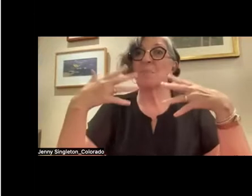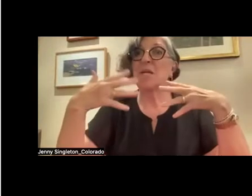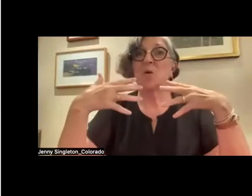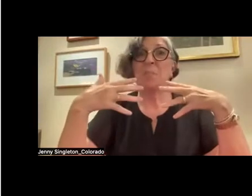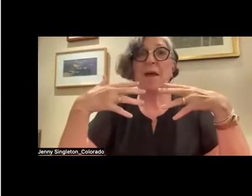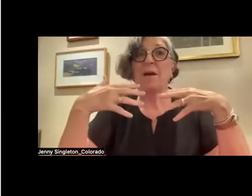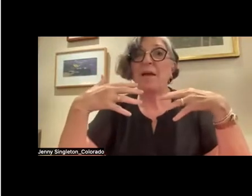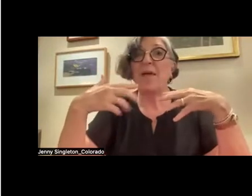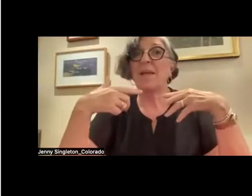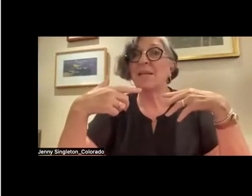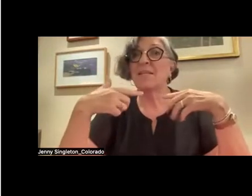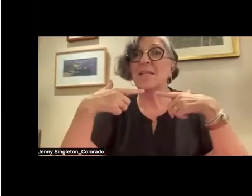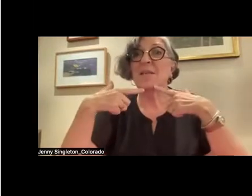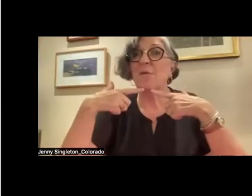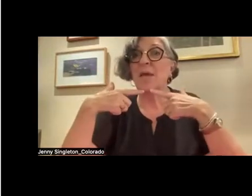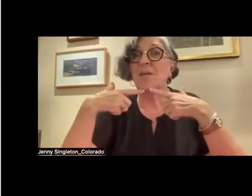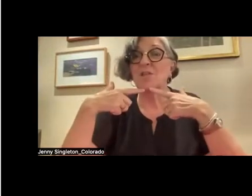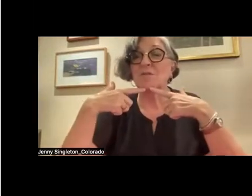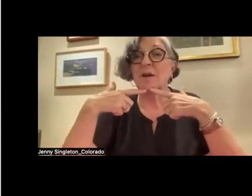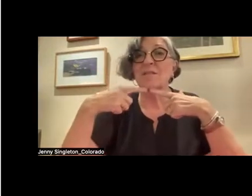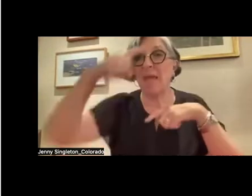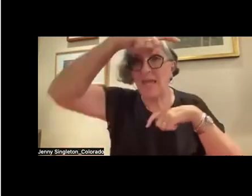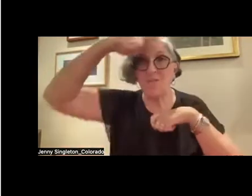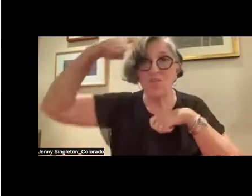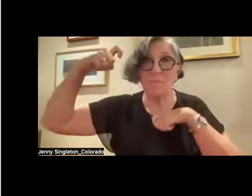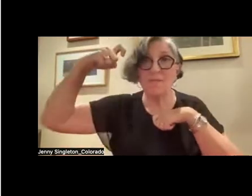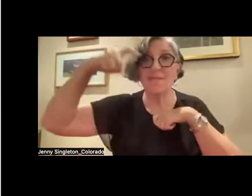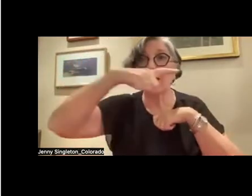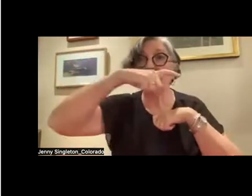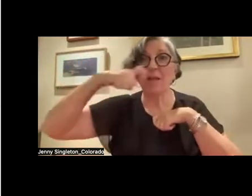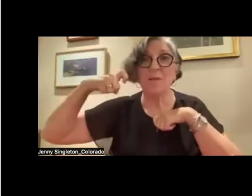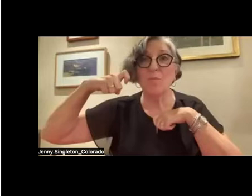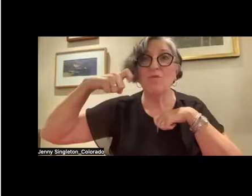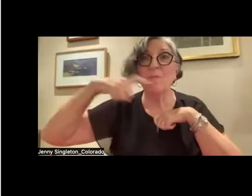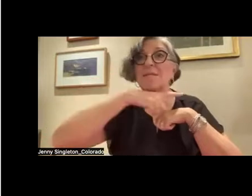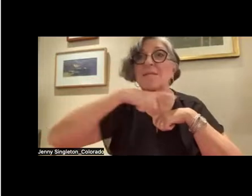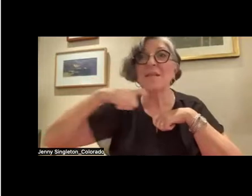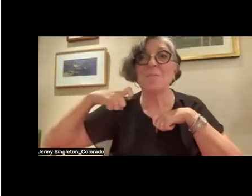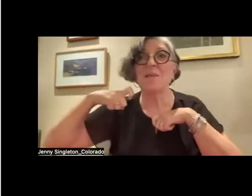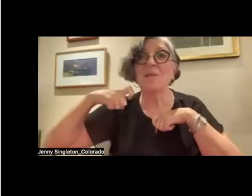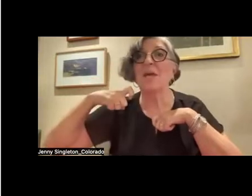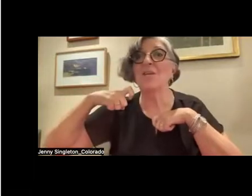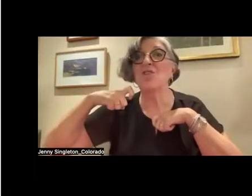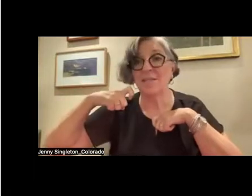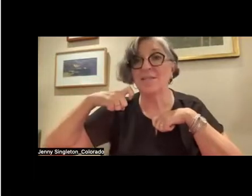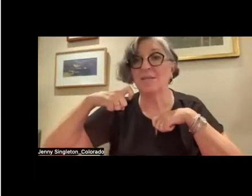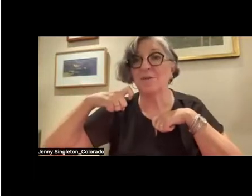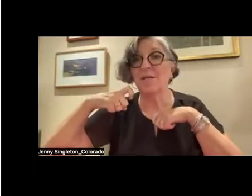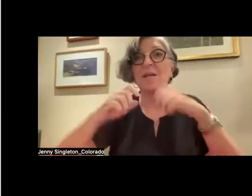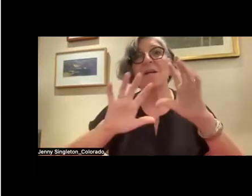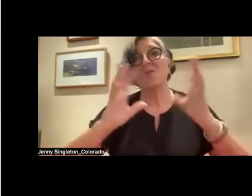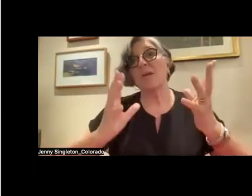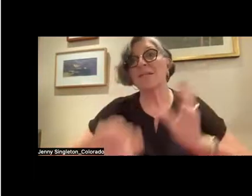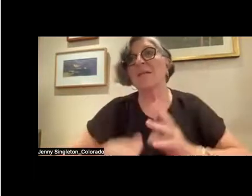So it's a minimal pair, and that is in location, right? So the hand shape is the same, the movement is the same, but the location is